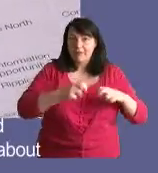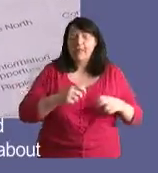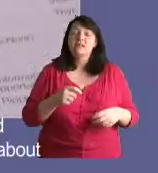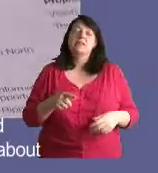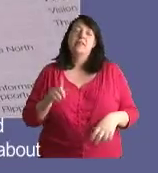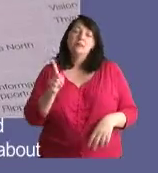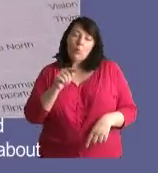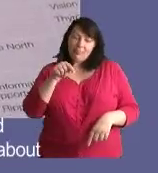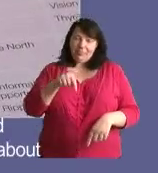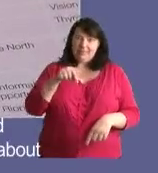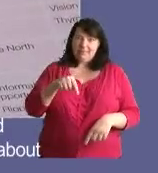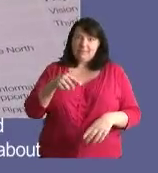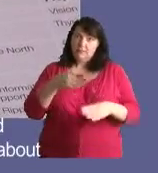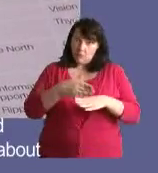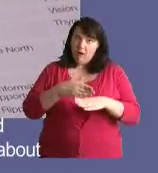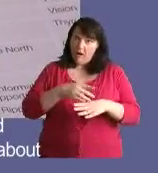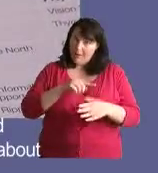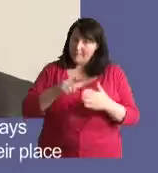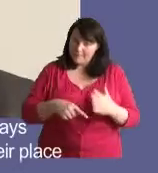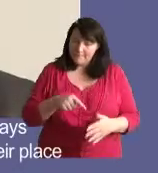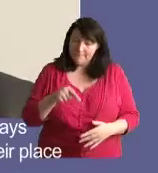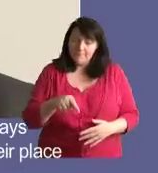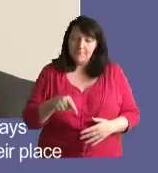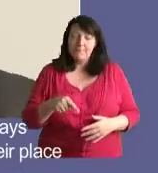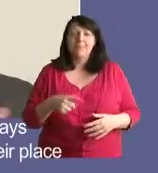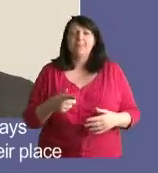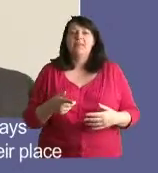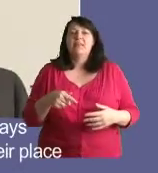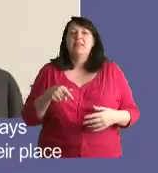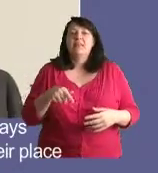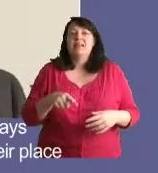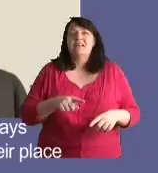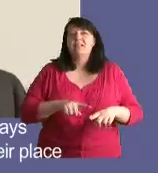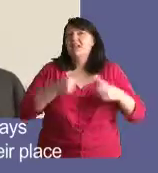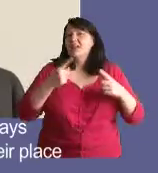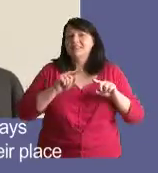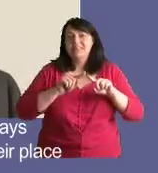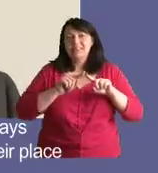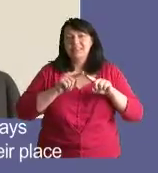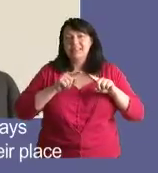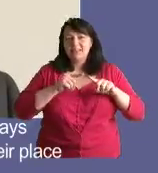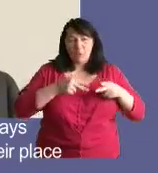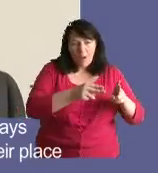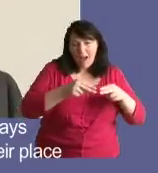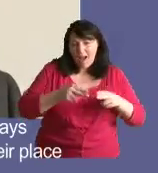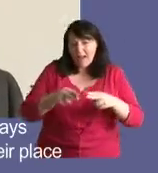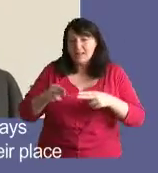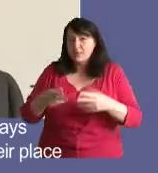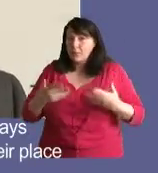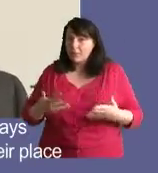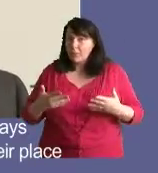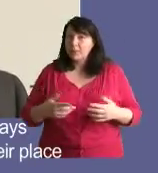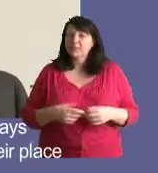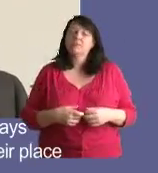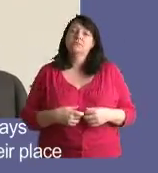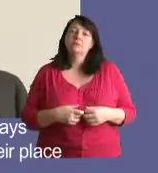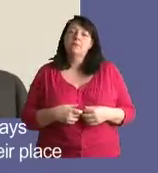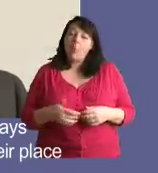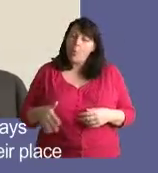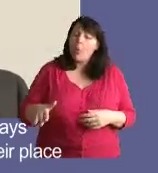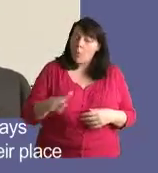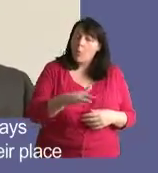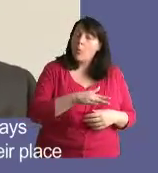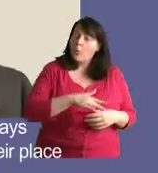what this piece of work is about. And each of those are done in different ways currently in